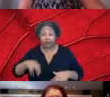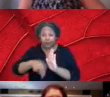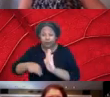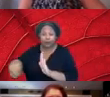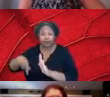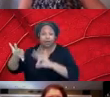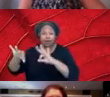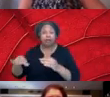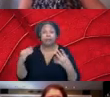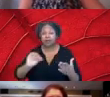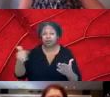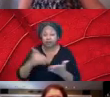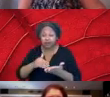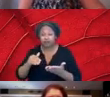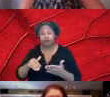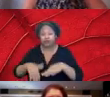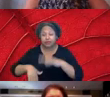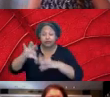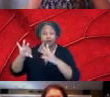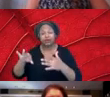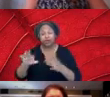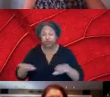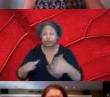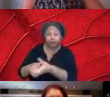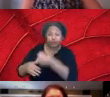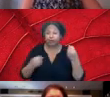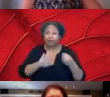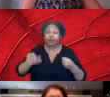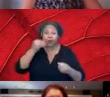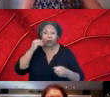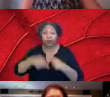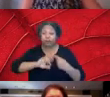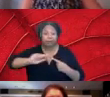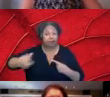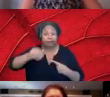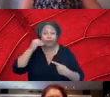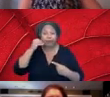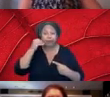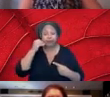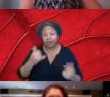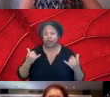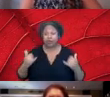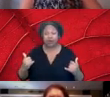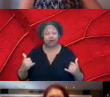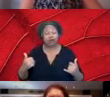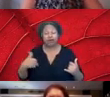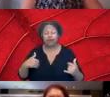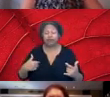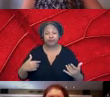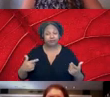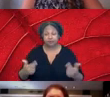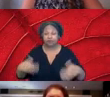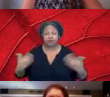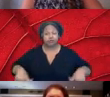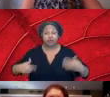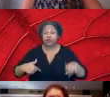and unable to return to their homes. We have an urgent need in this country to address the historic wrongdoings of our